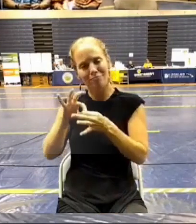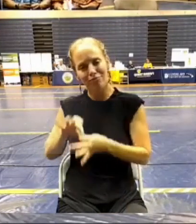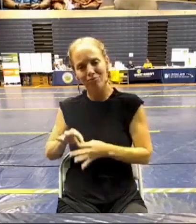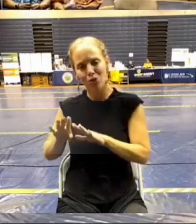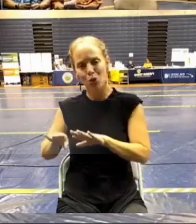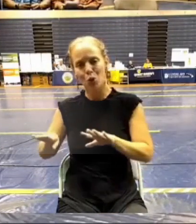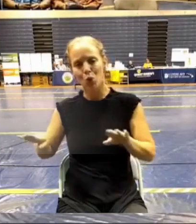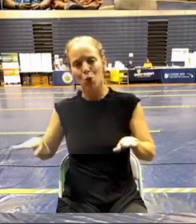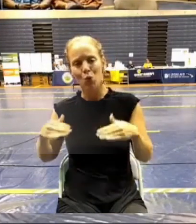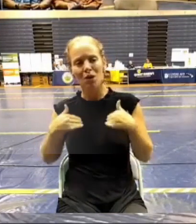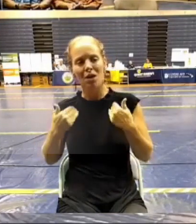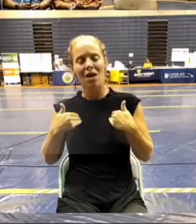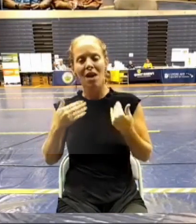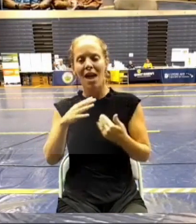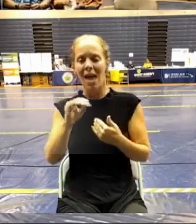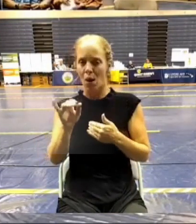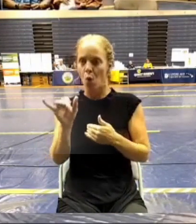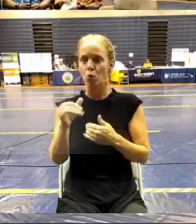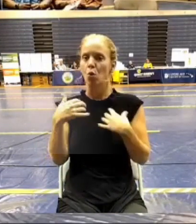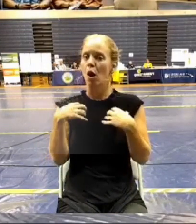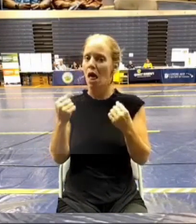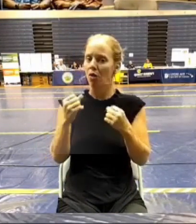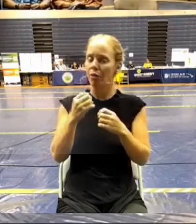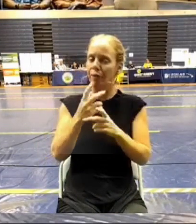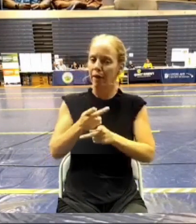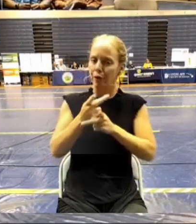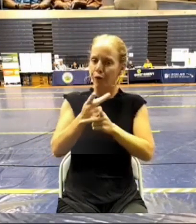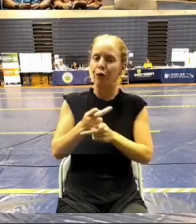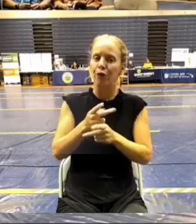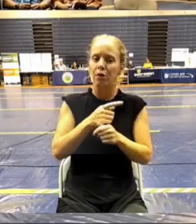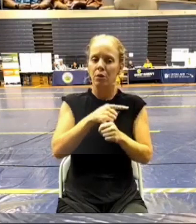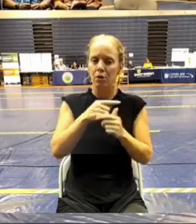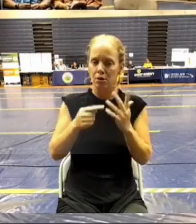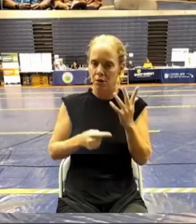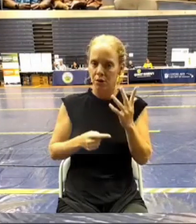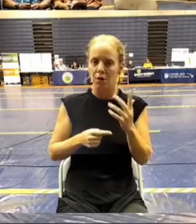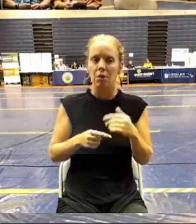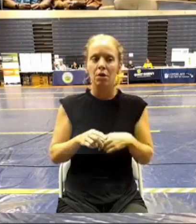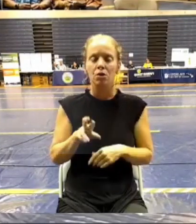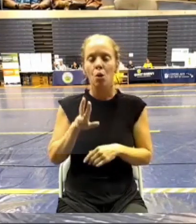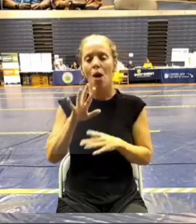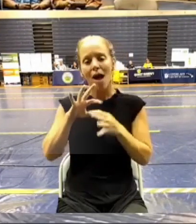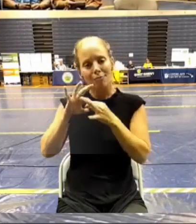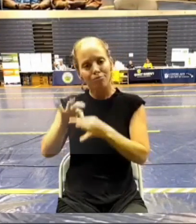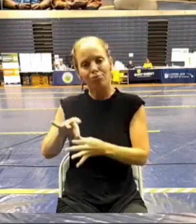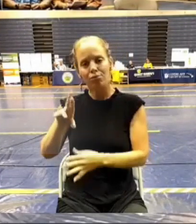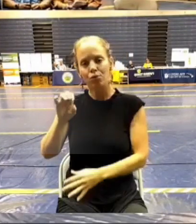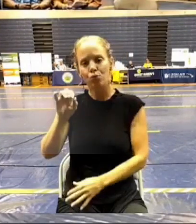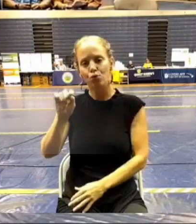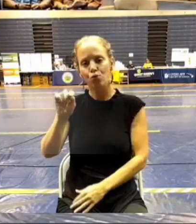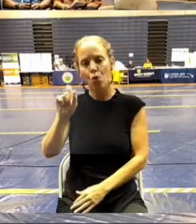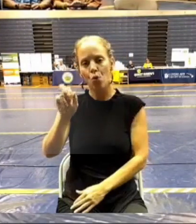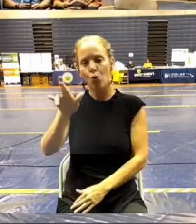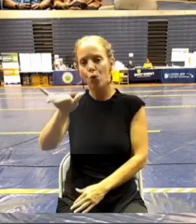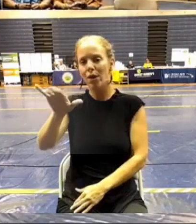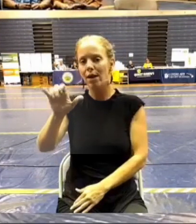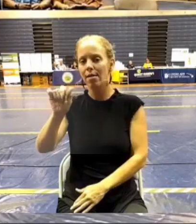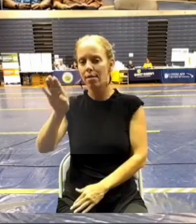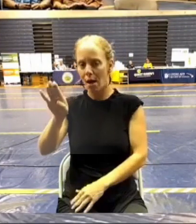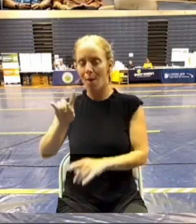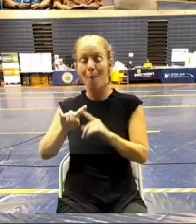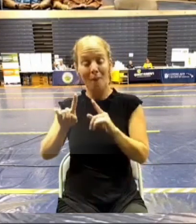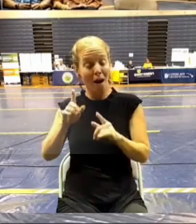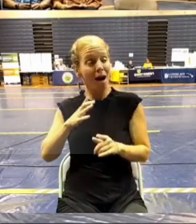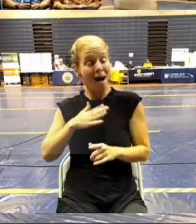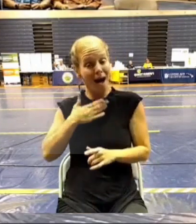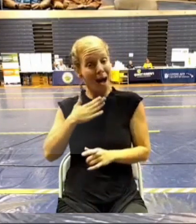well as the healthcare. And this is where, because of my involvement with the Rotary Club, I'm so glad that the West, the Boys and Girls Club